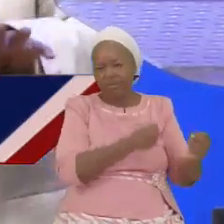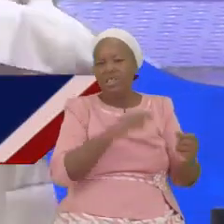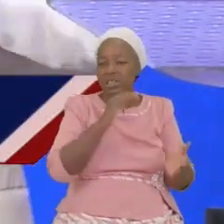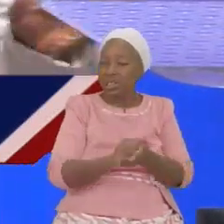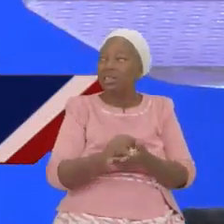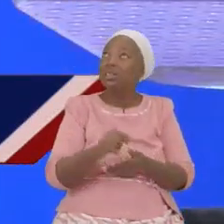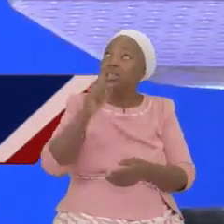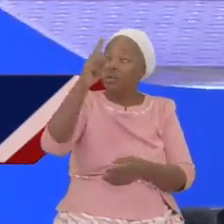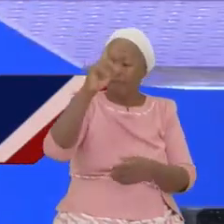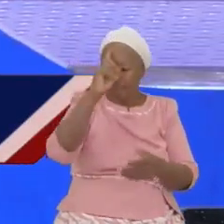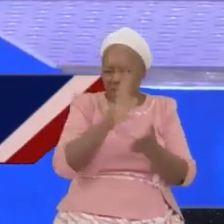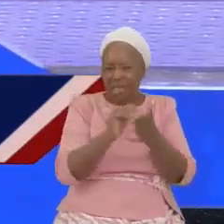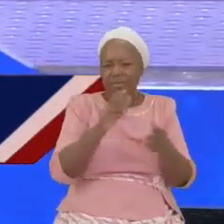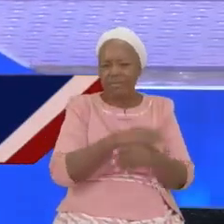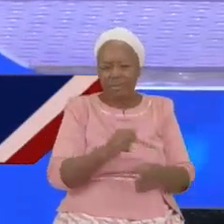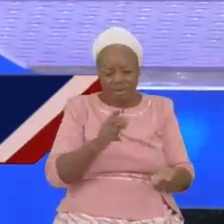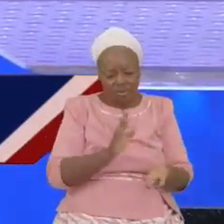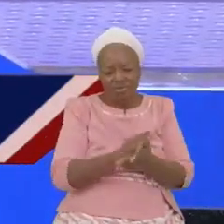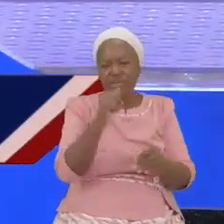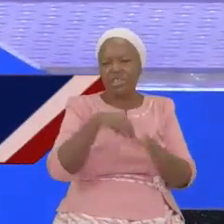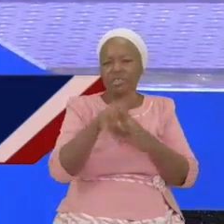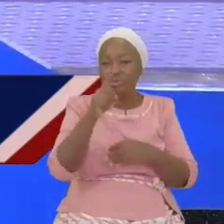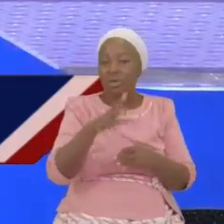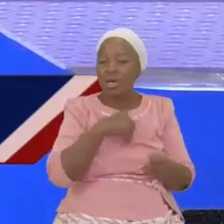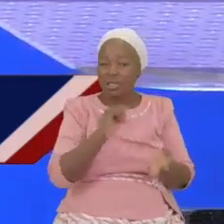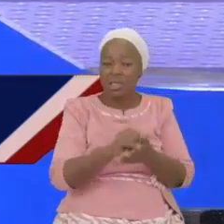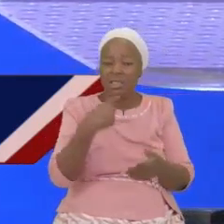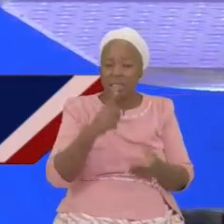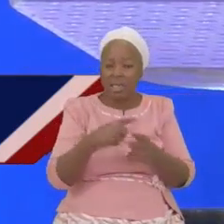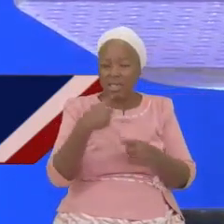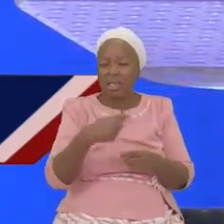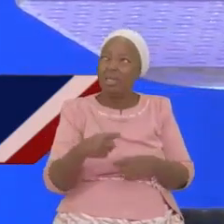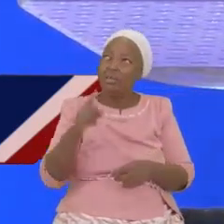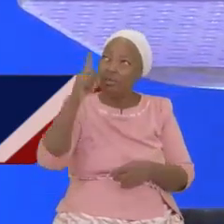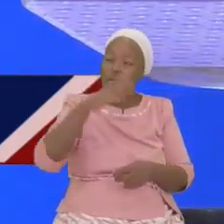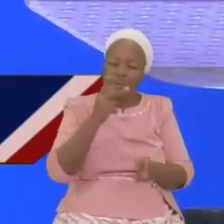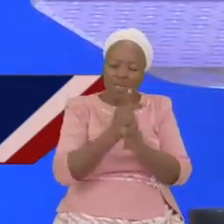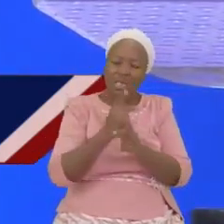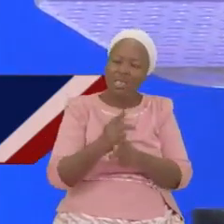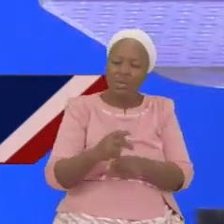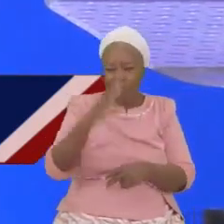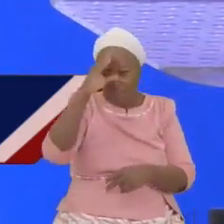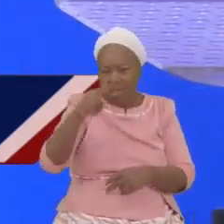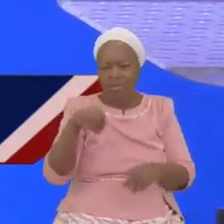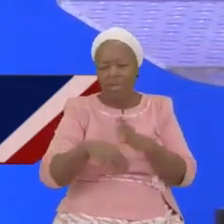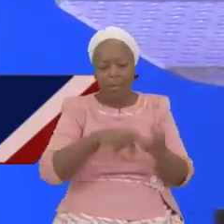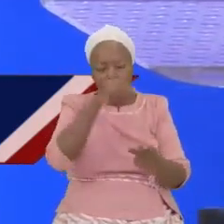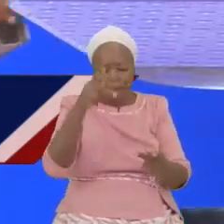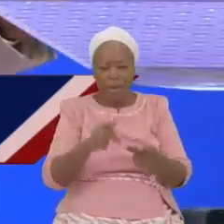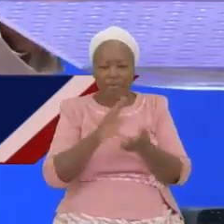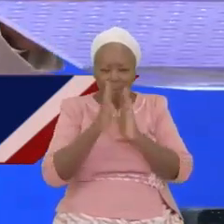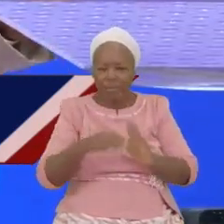It says, thou will keep him in perfect peace whose mind is stayed on